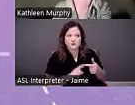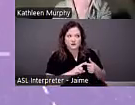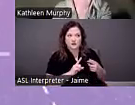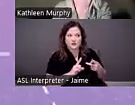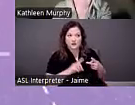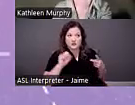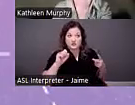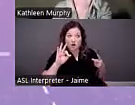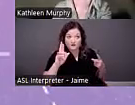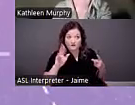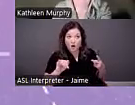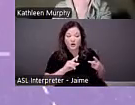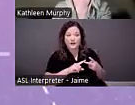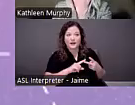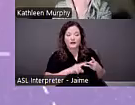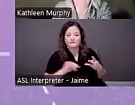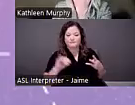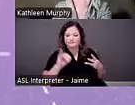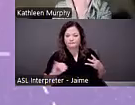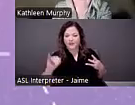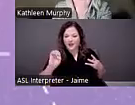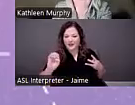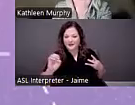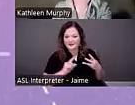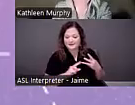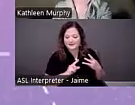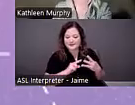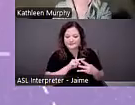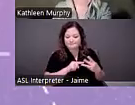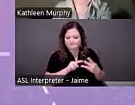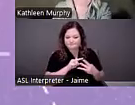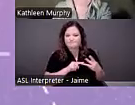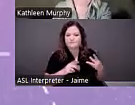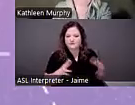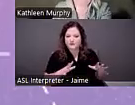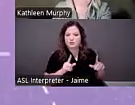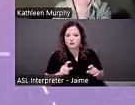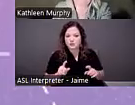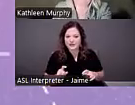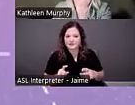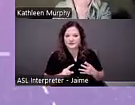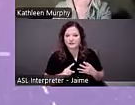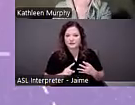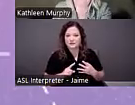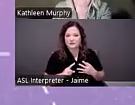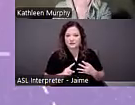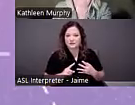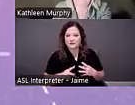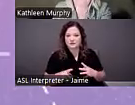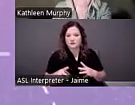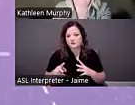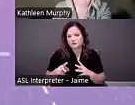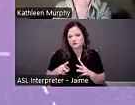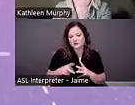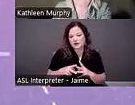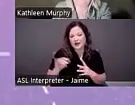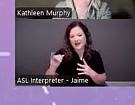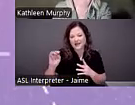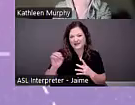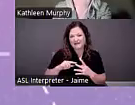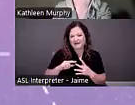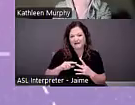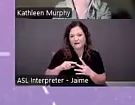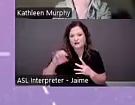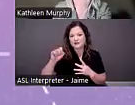Internet Explorer. I think that's the 3 that we've tested. And Internet Explorer, I would say, in Safari were a little bit more challenging, but now